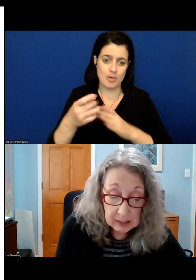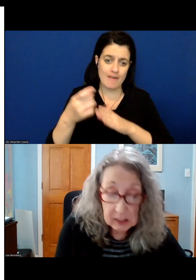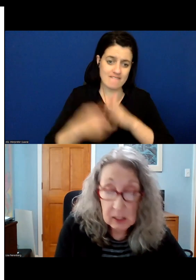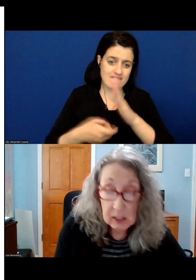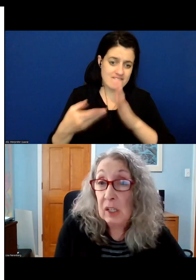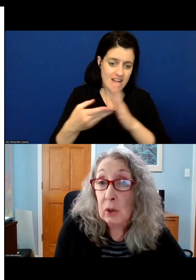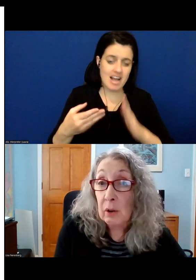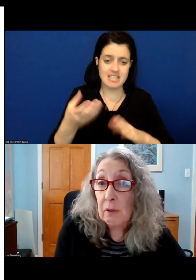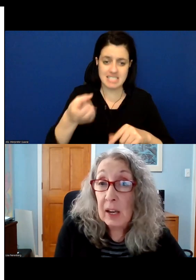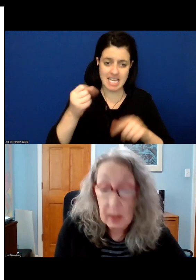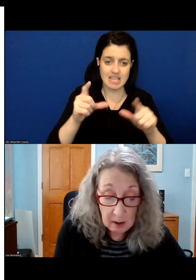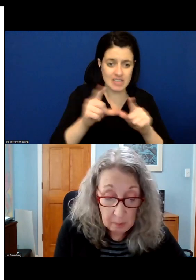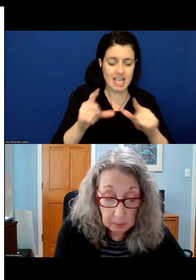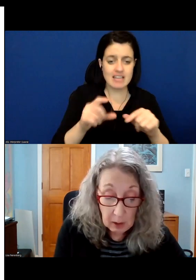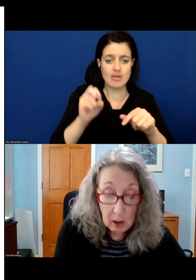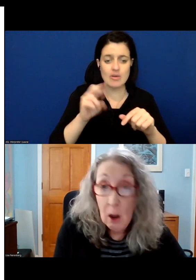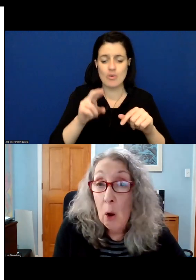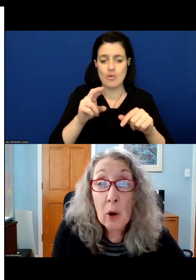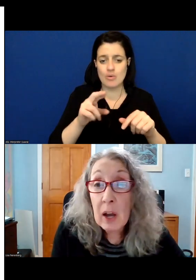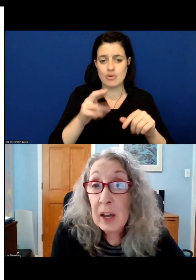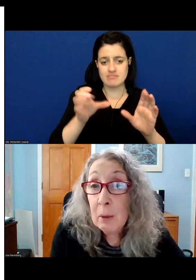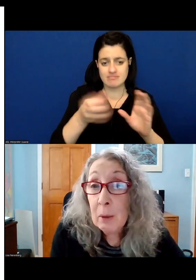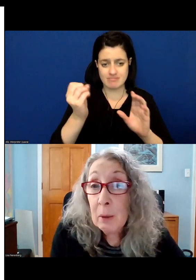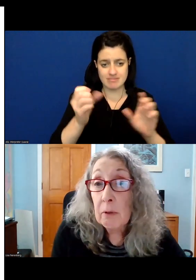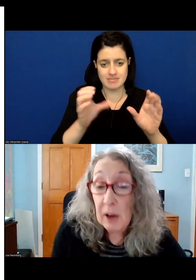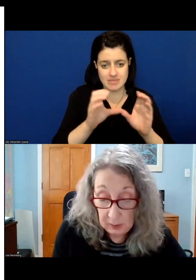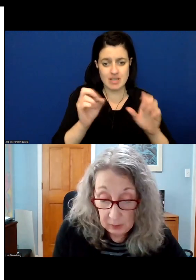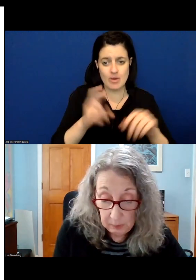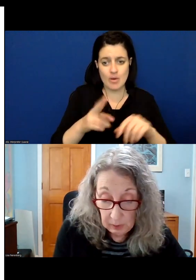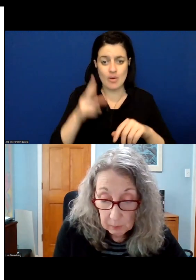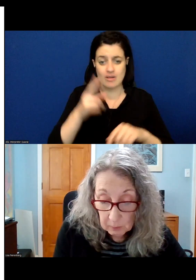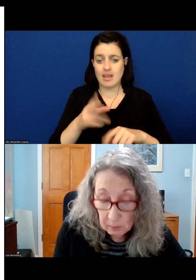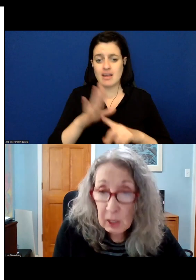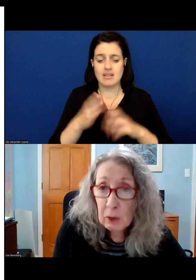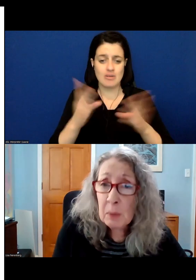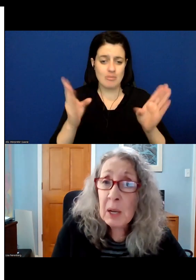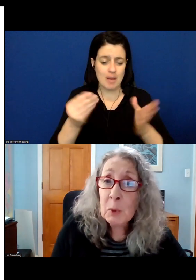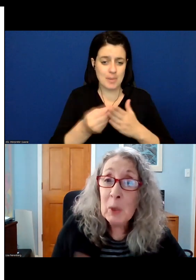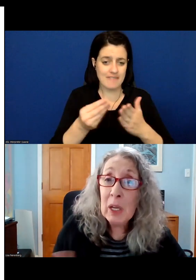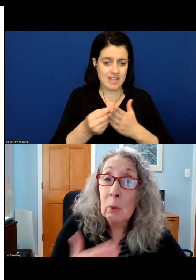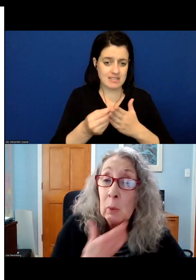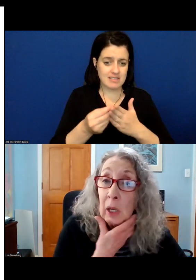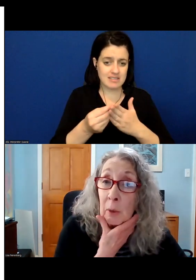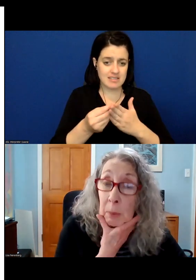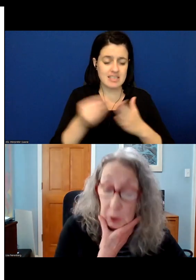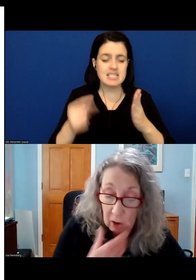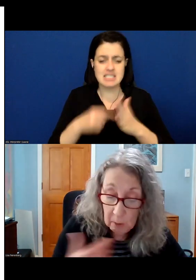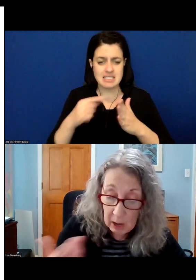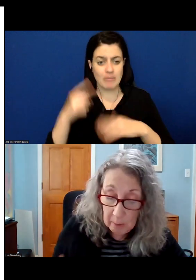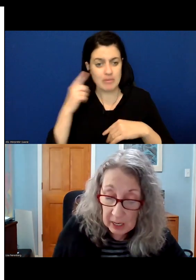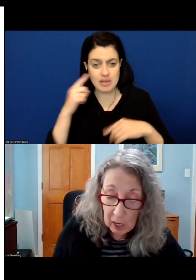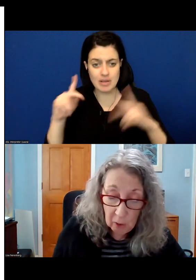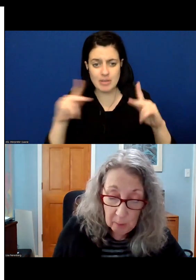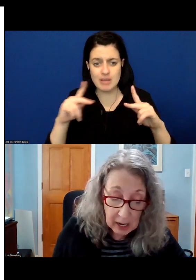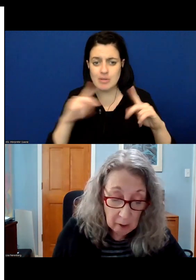their licenses, or decertifying them, or cutting public funds. Sometimes when we hear people talk